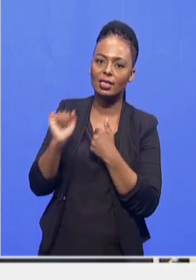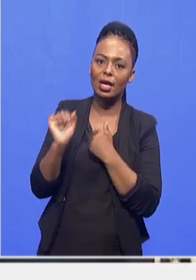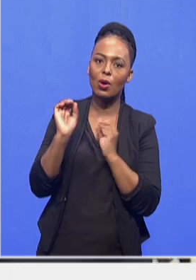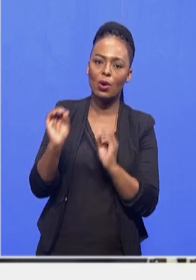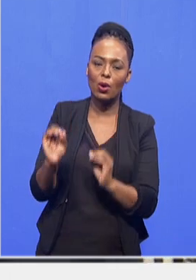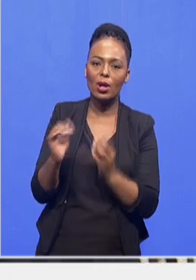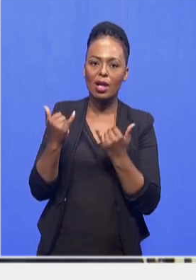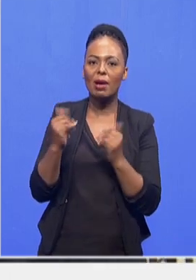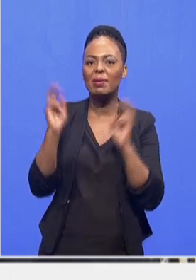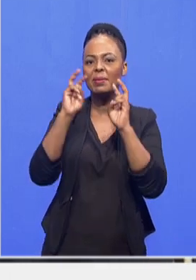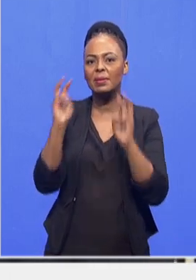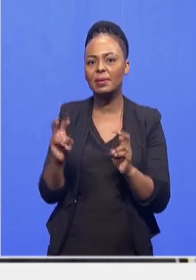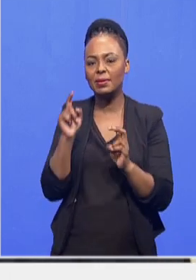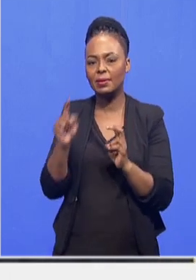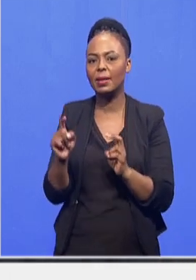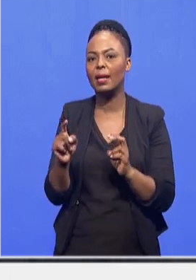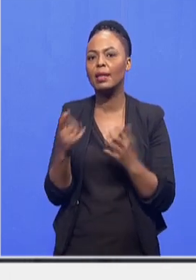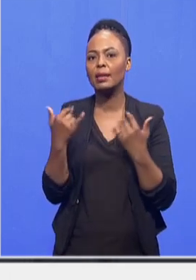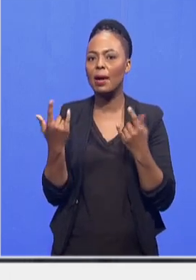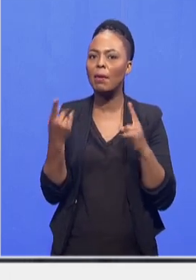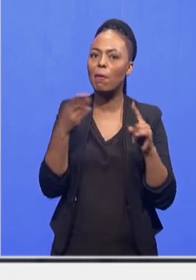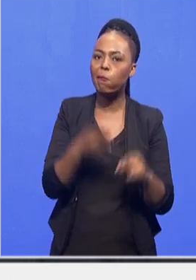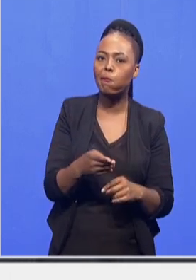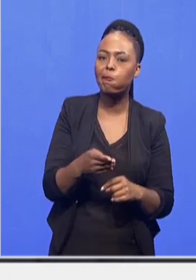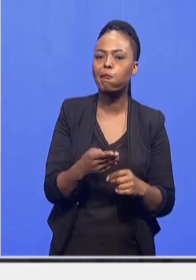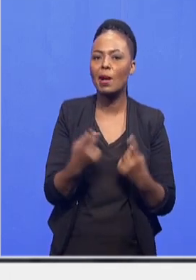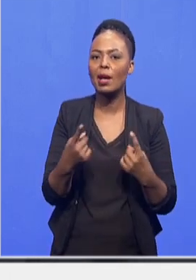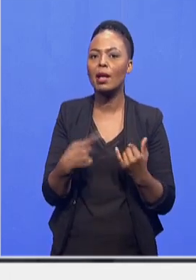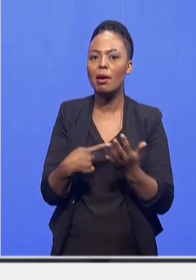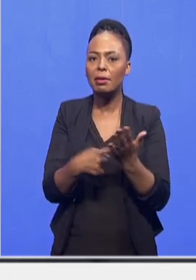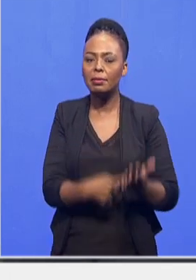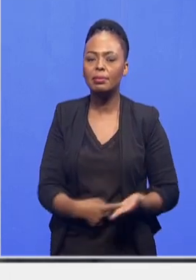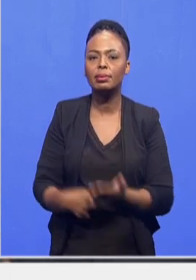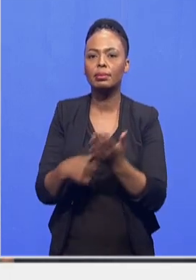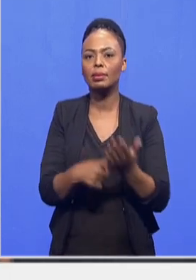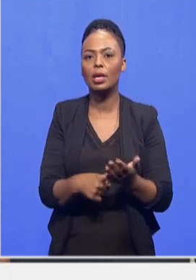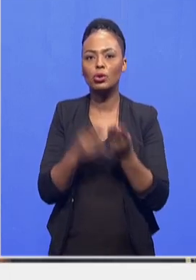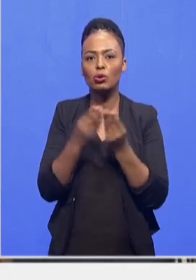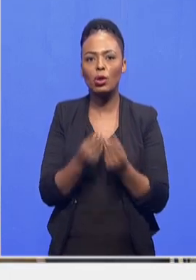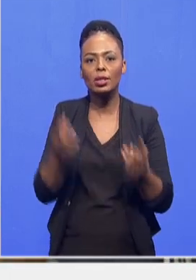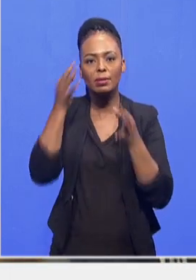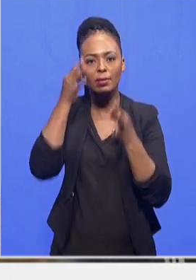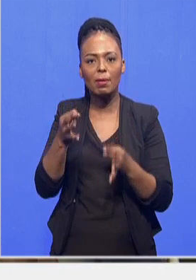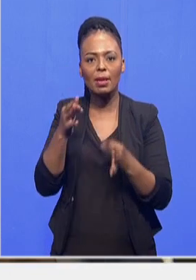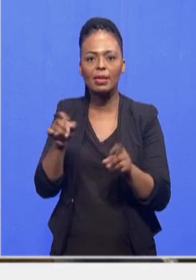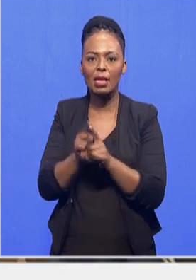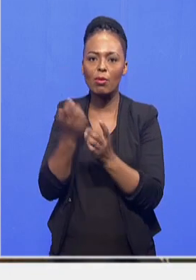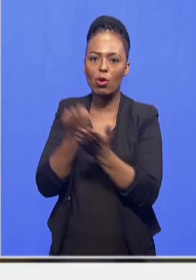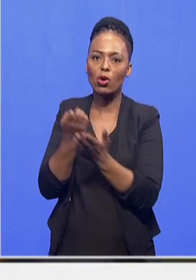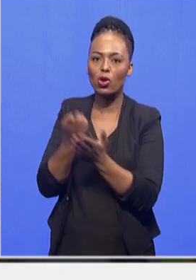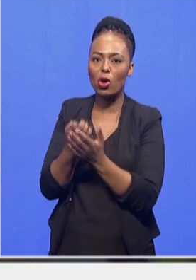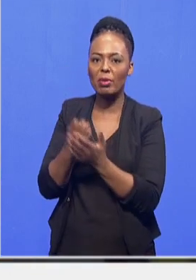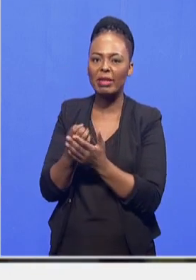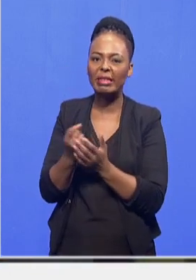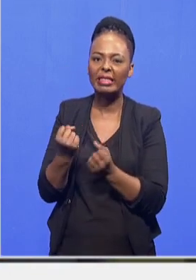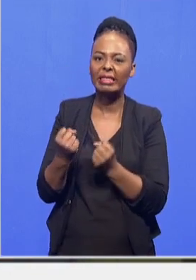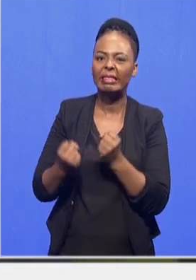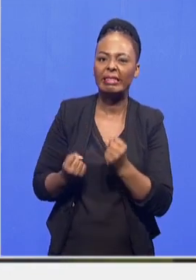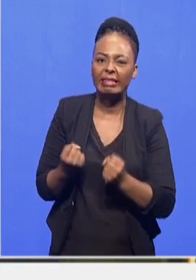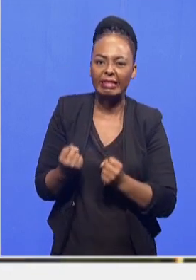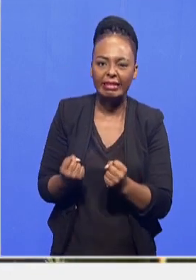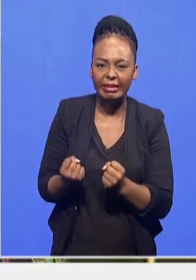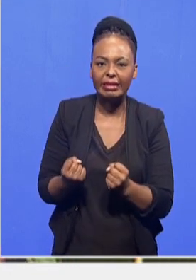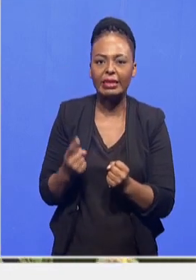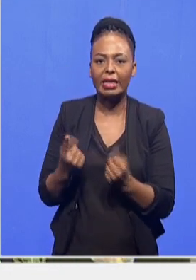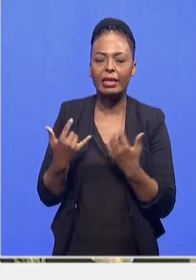you inching here and looking for those solutions. The economy has not been moving for quite some time. There have been concerns